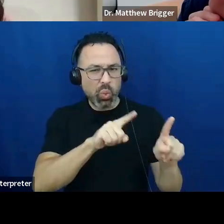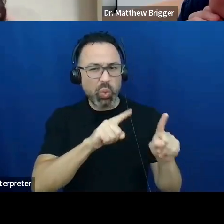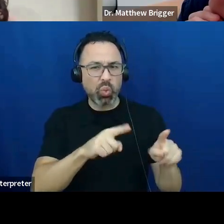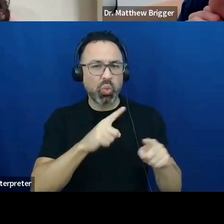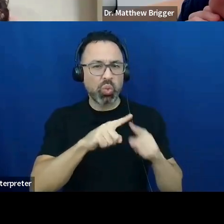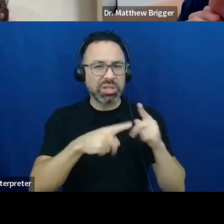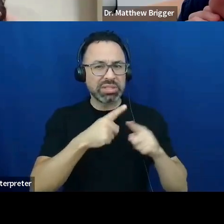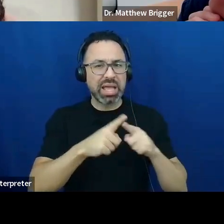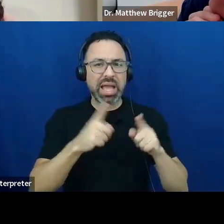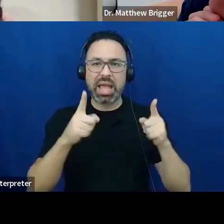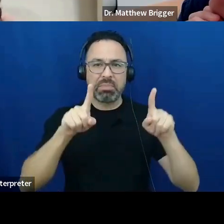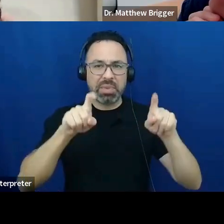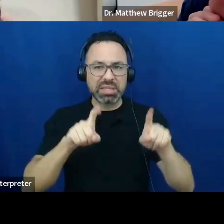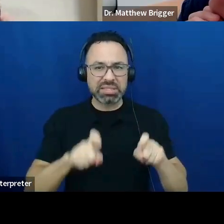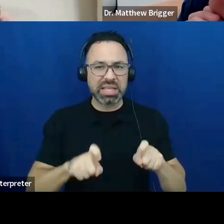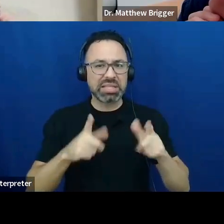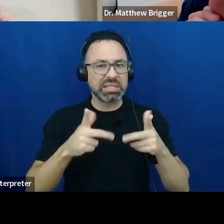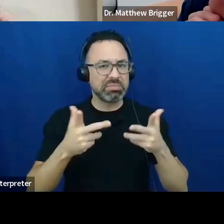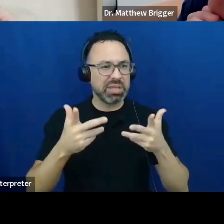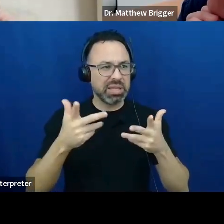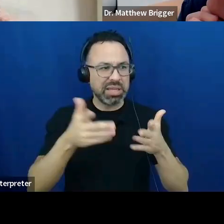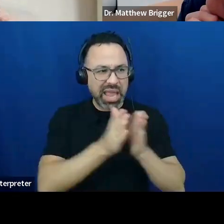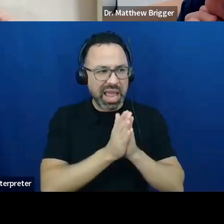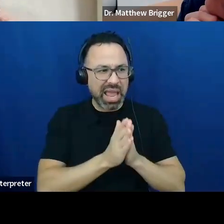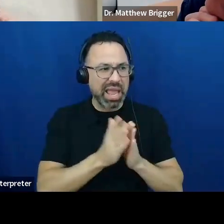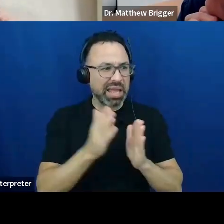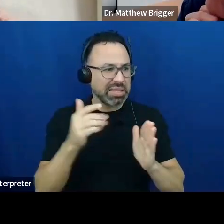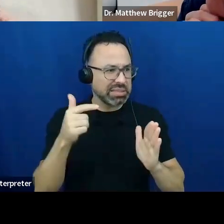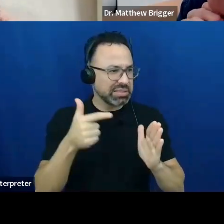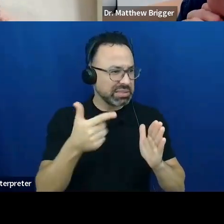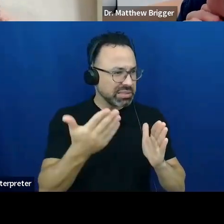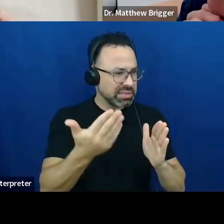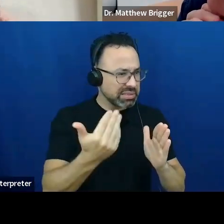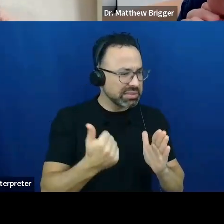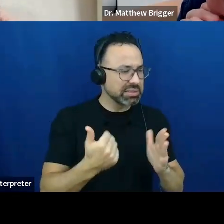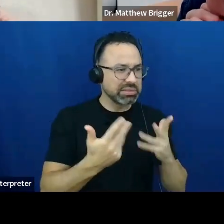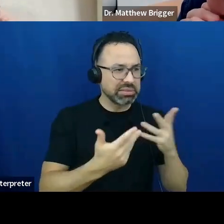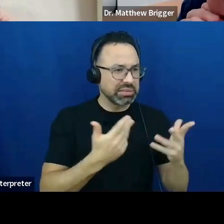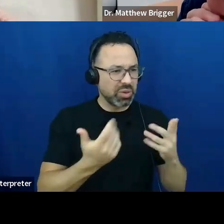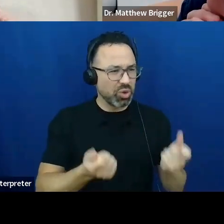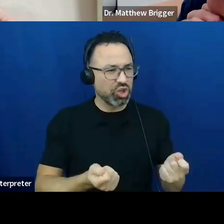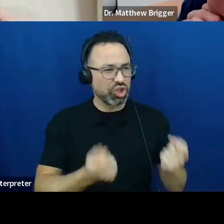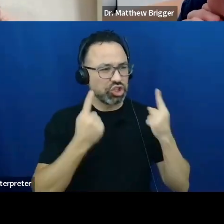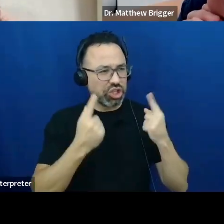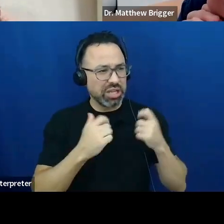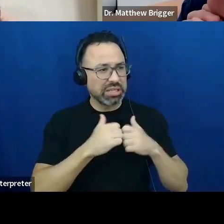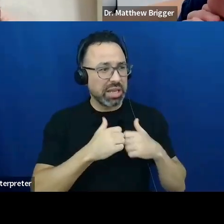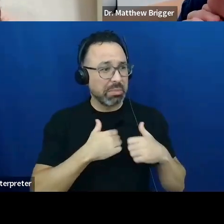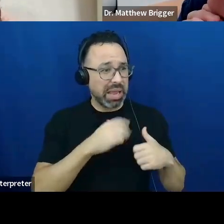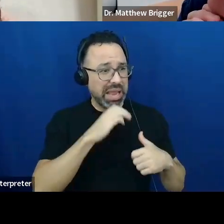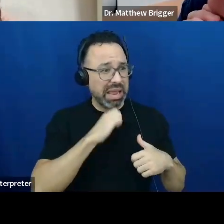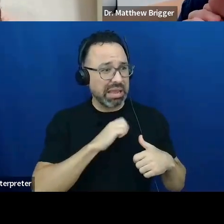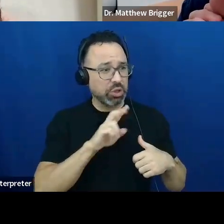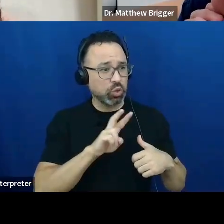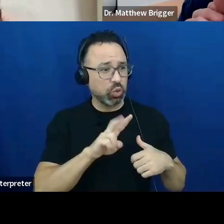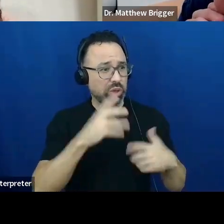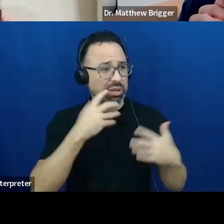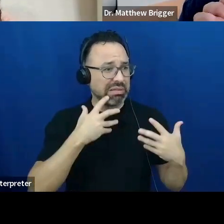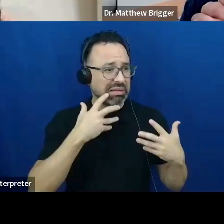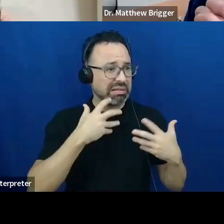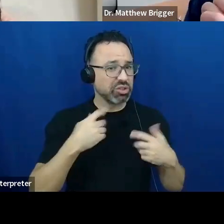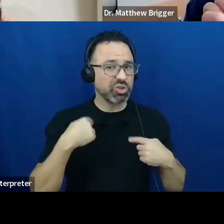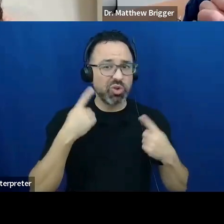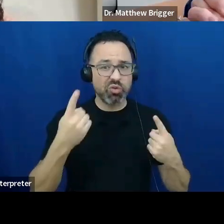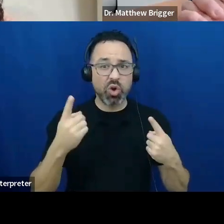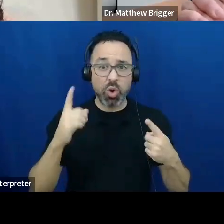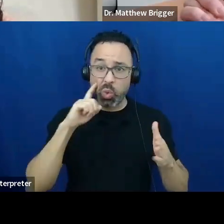assessment and exams we should be asking for to understand how to treat my 2-year-old secretions? So far,